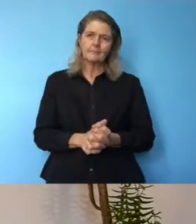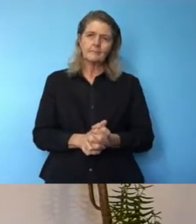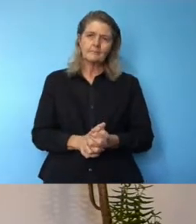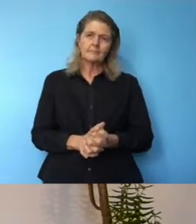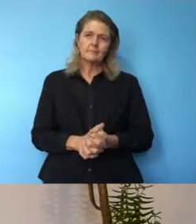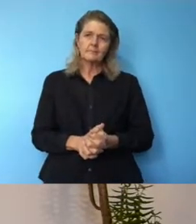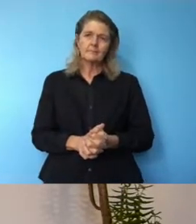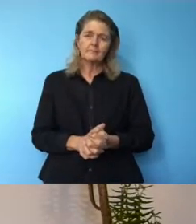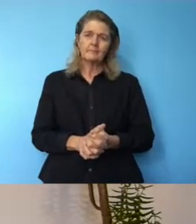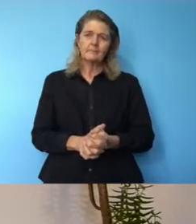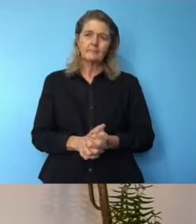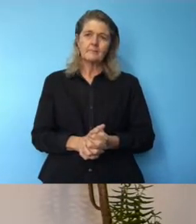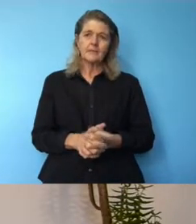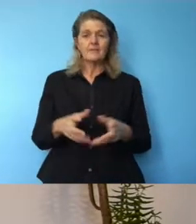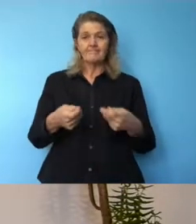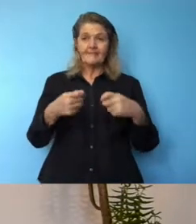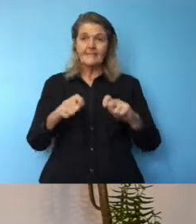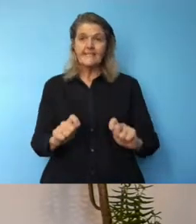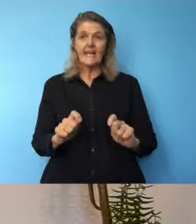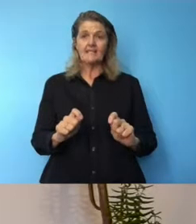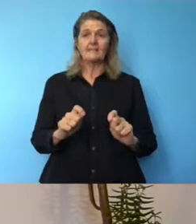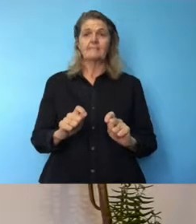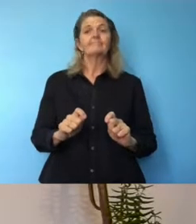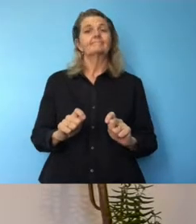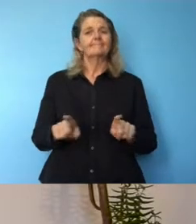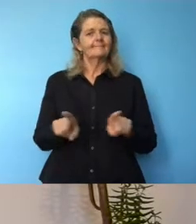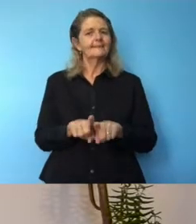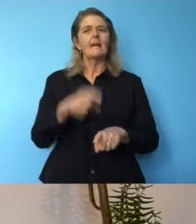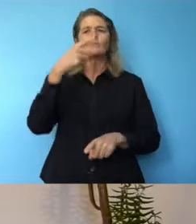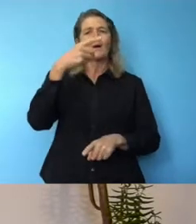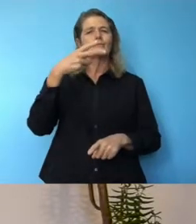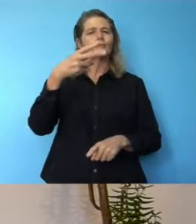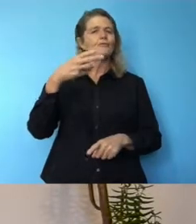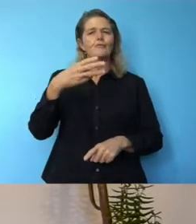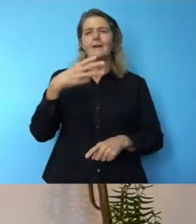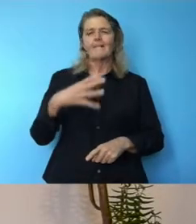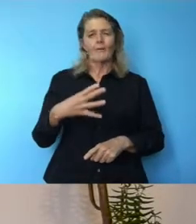Okay. And then again, like the next one, 1, 2, 3, 4, we'll do 4 whites.